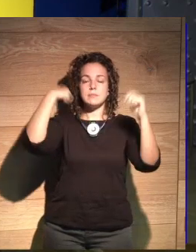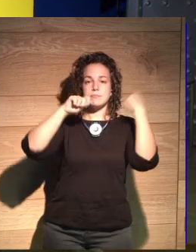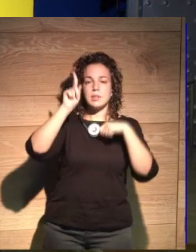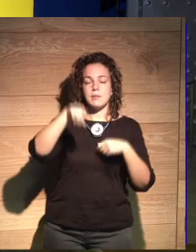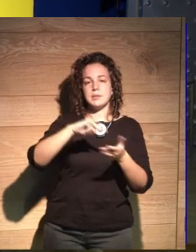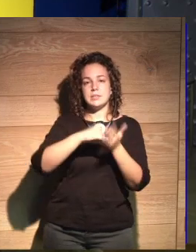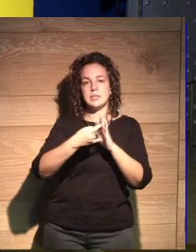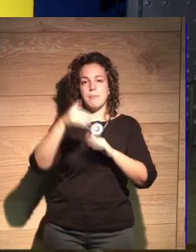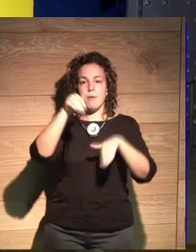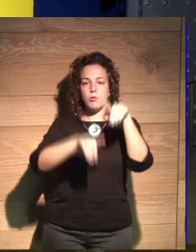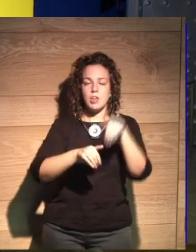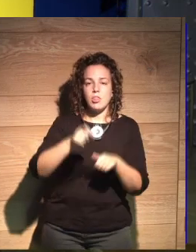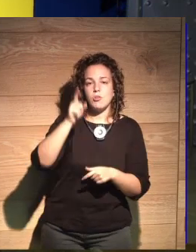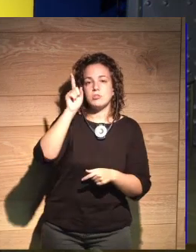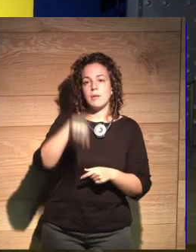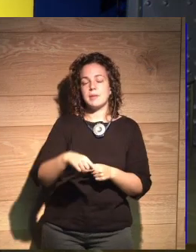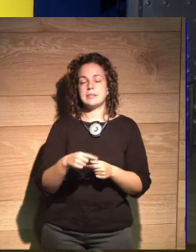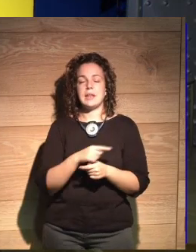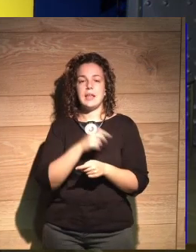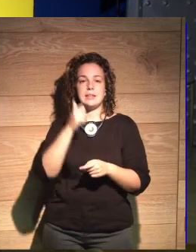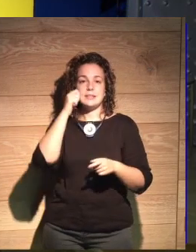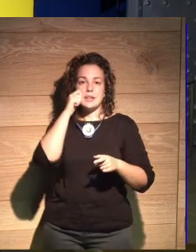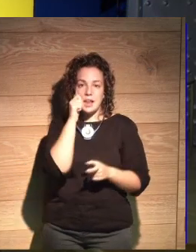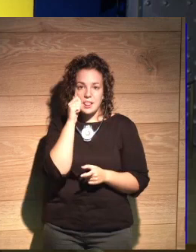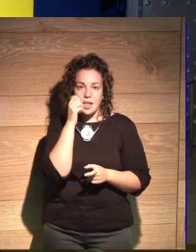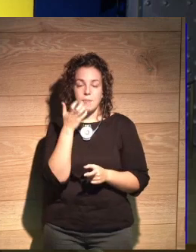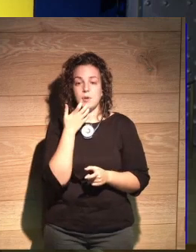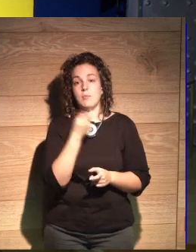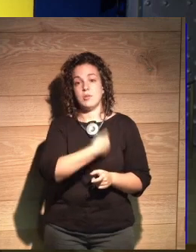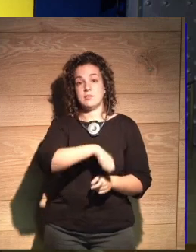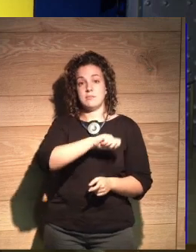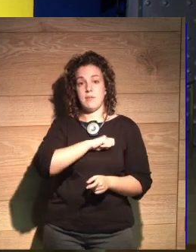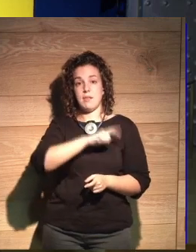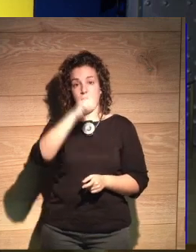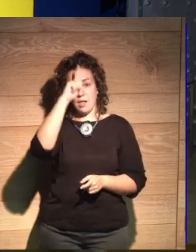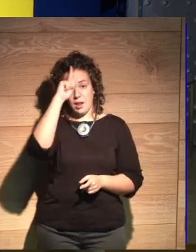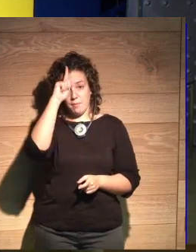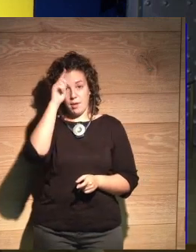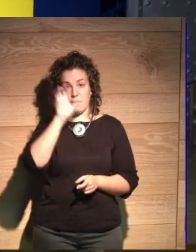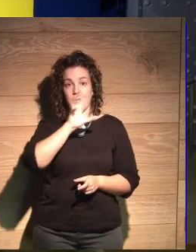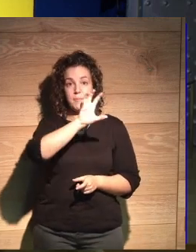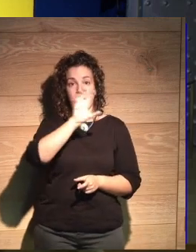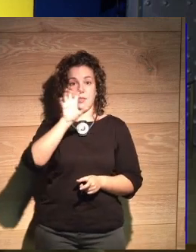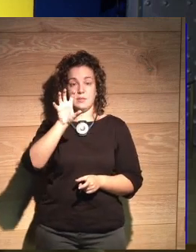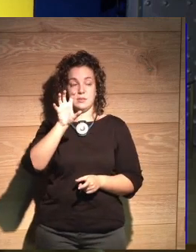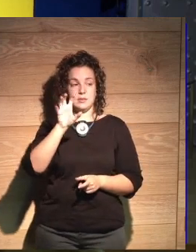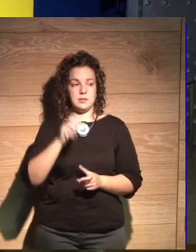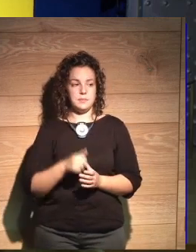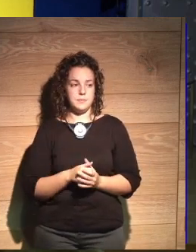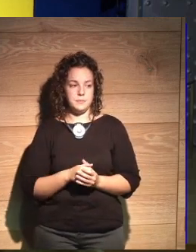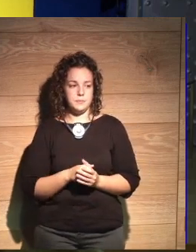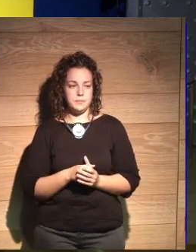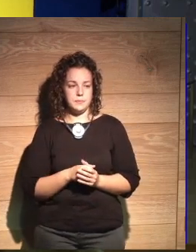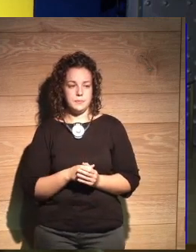Spain and Germany and Western European countries, and Canada and Australia and Japan do better